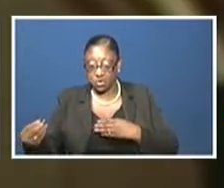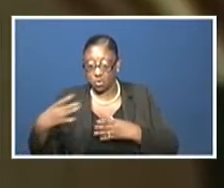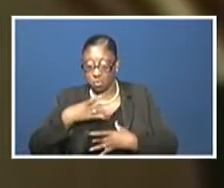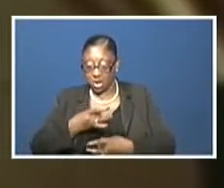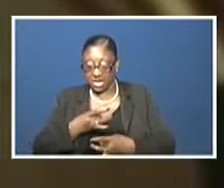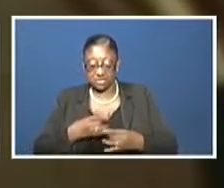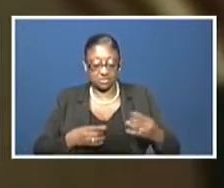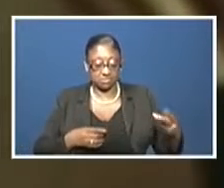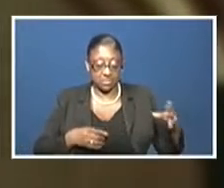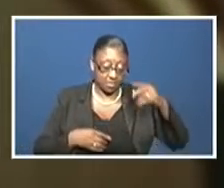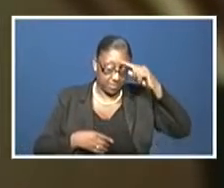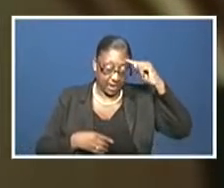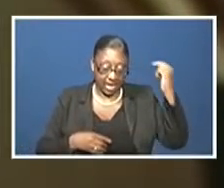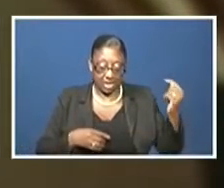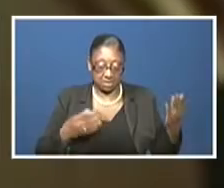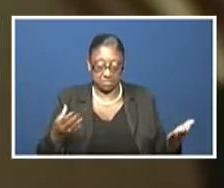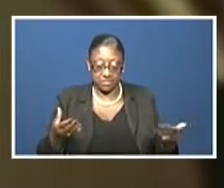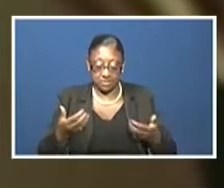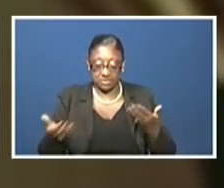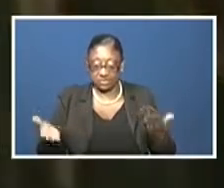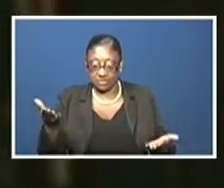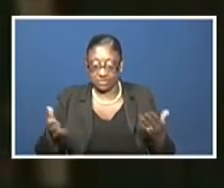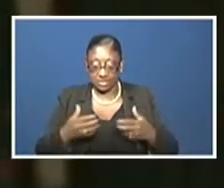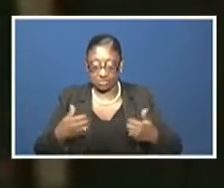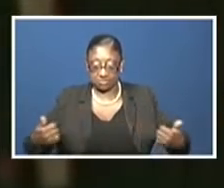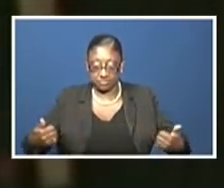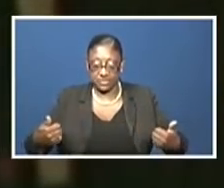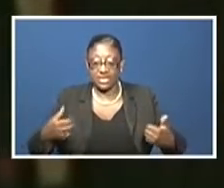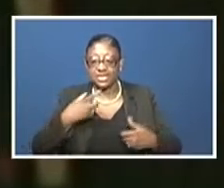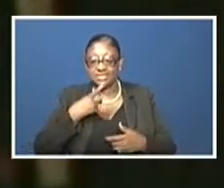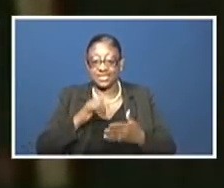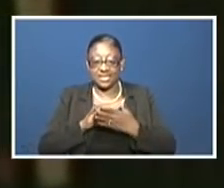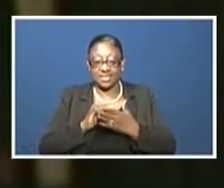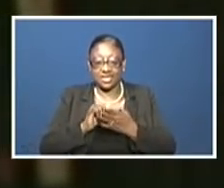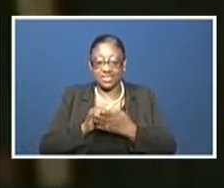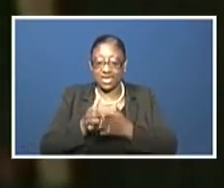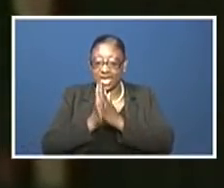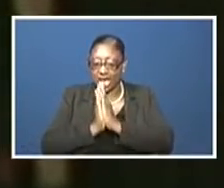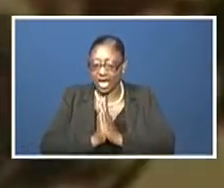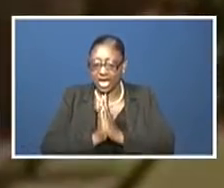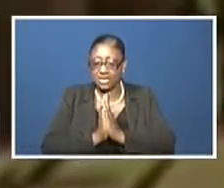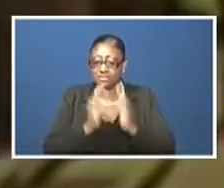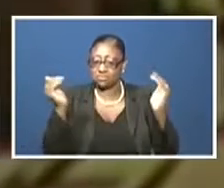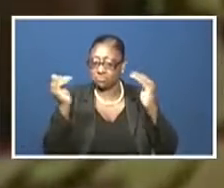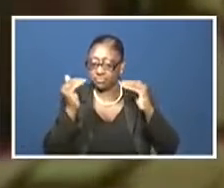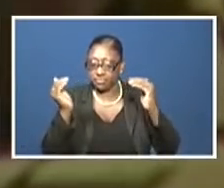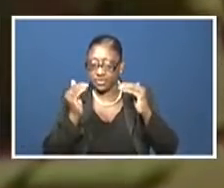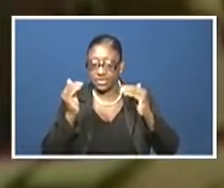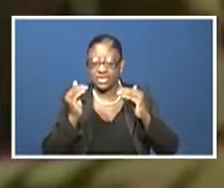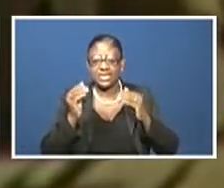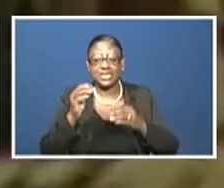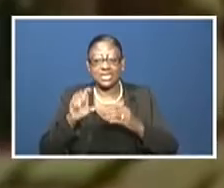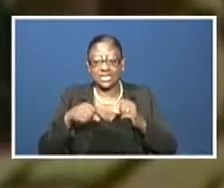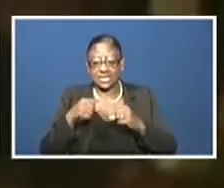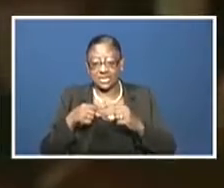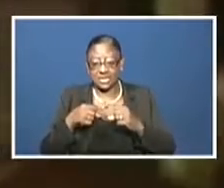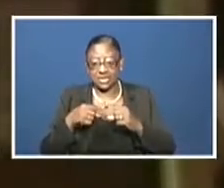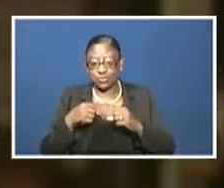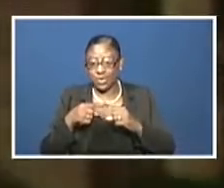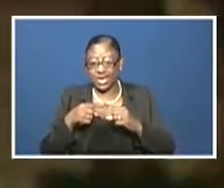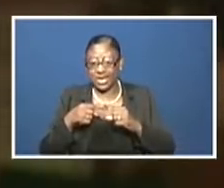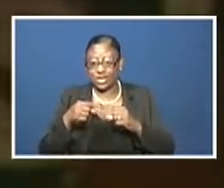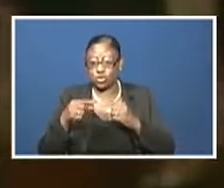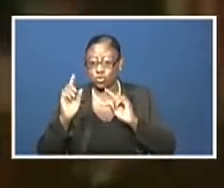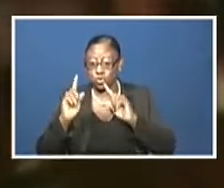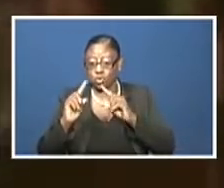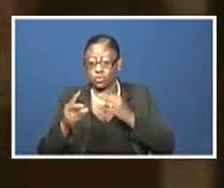in equality for all, even when the decision was made to agitate for diversity in commercial banks, led by Sir Lynden